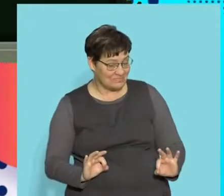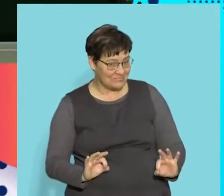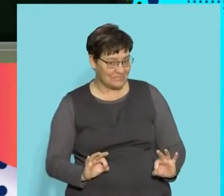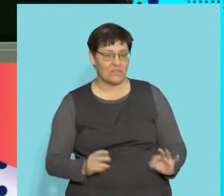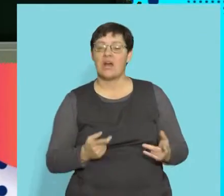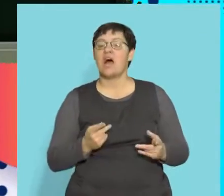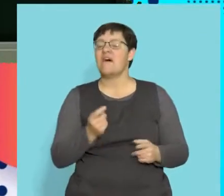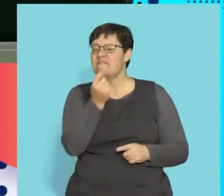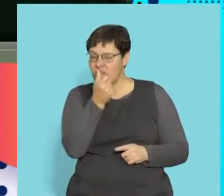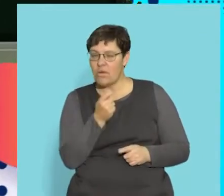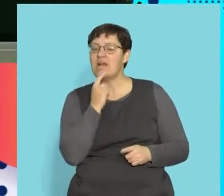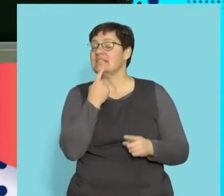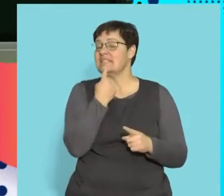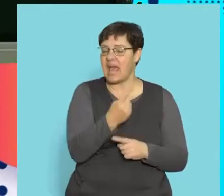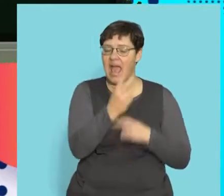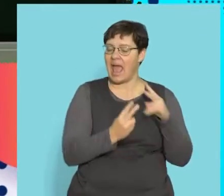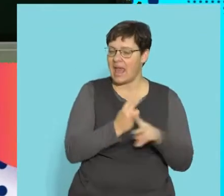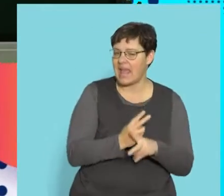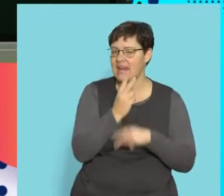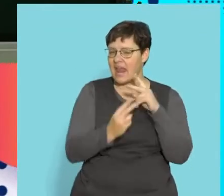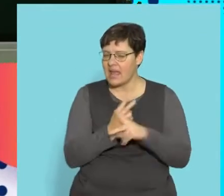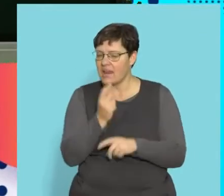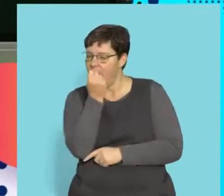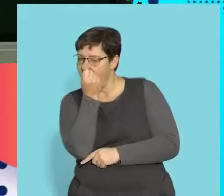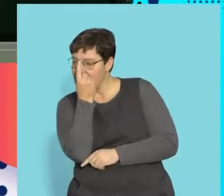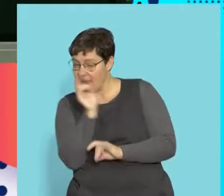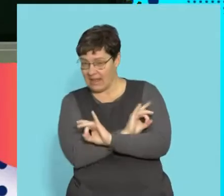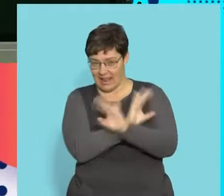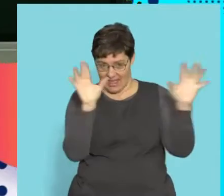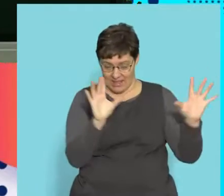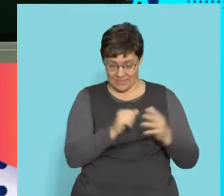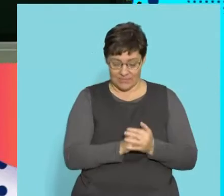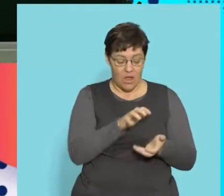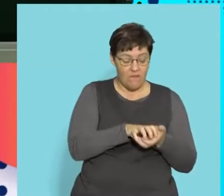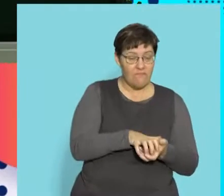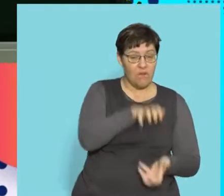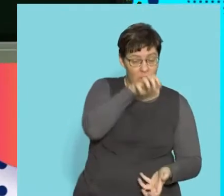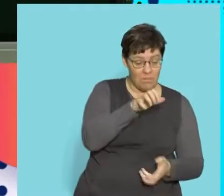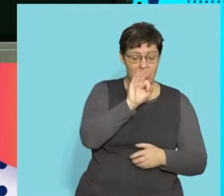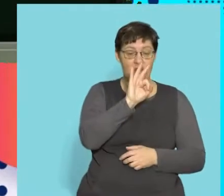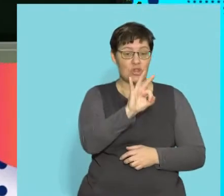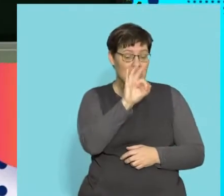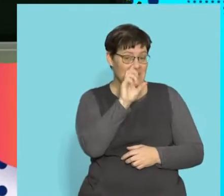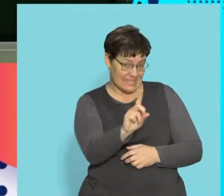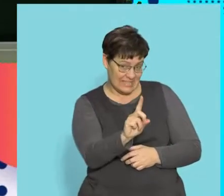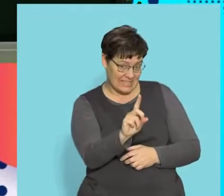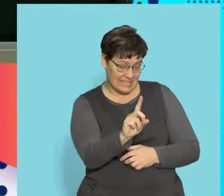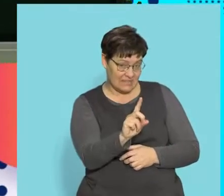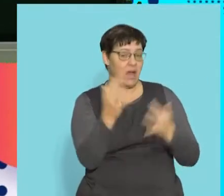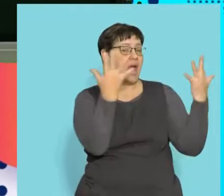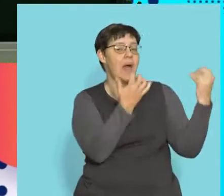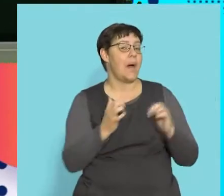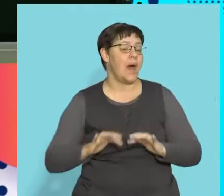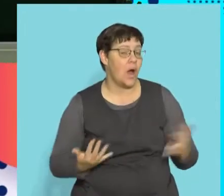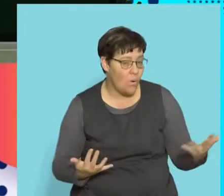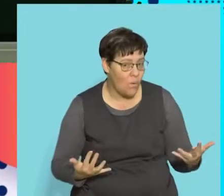say this a few times just so we make sure that we understand. The volume of a three-dimensional shape is calculated